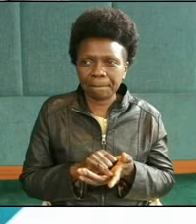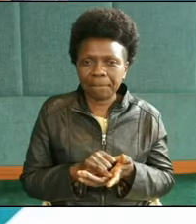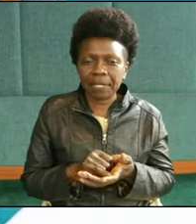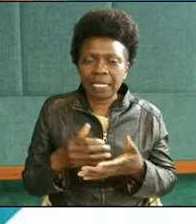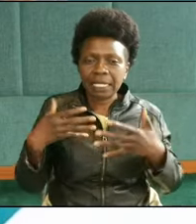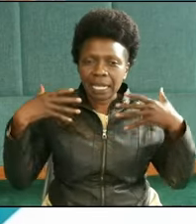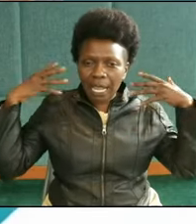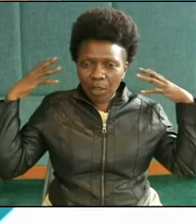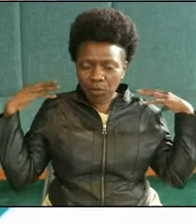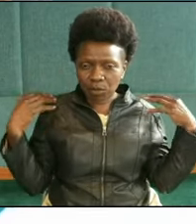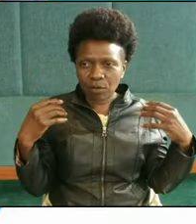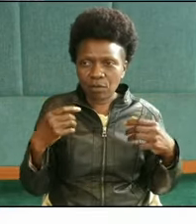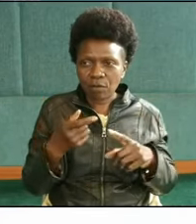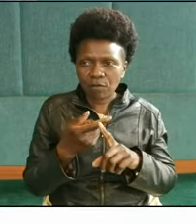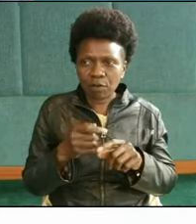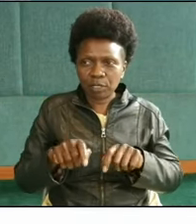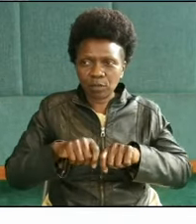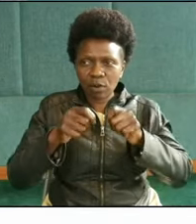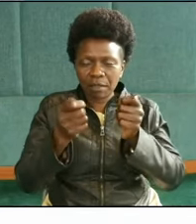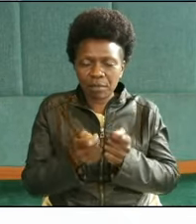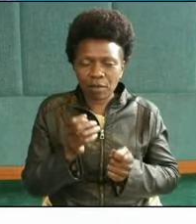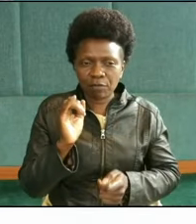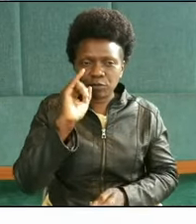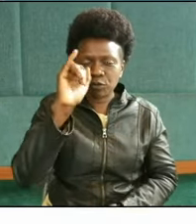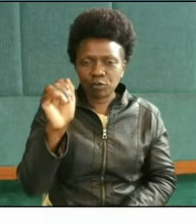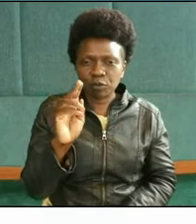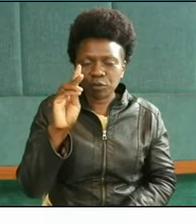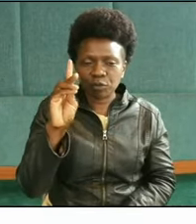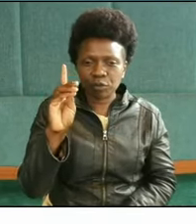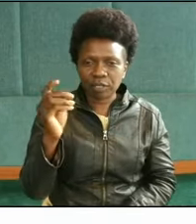the lion from the tribe of Judah,